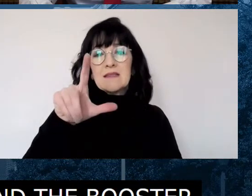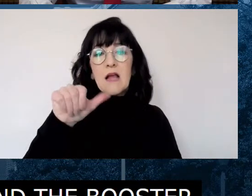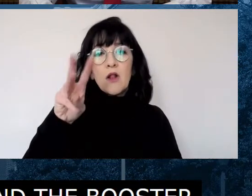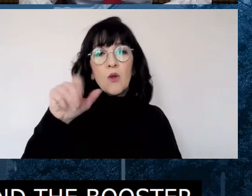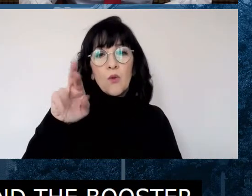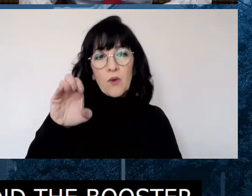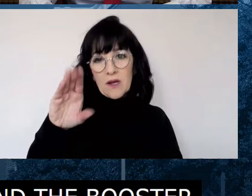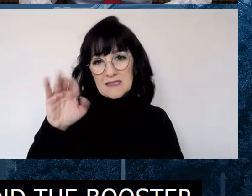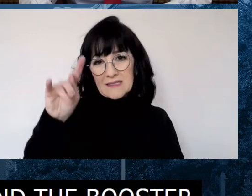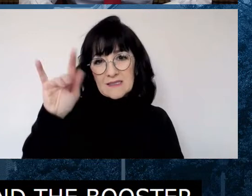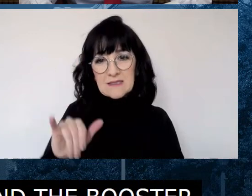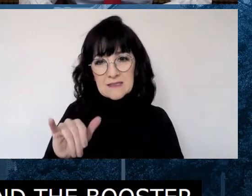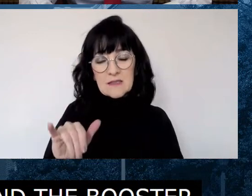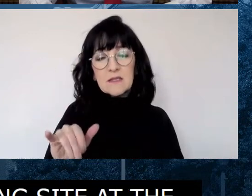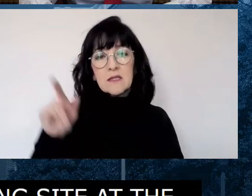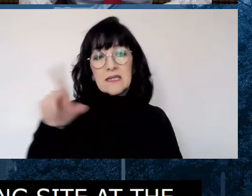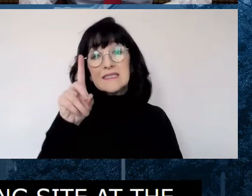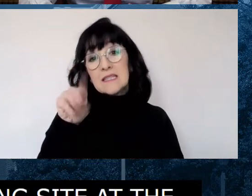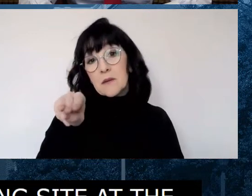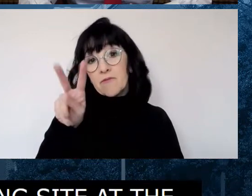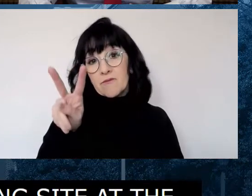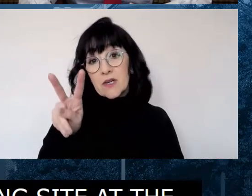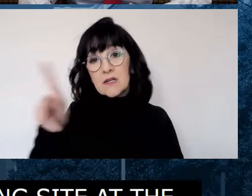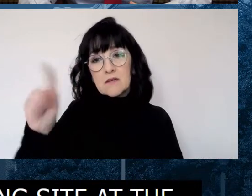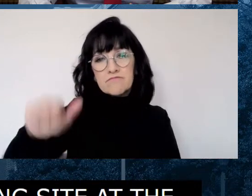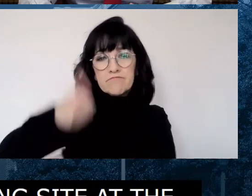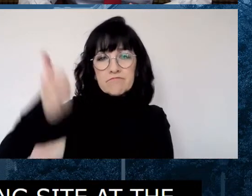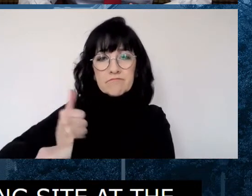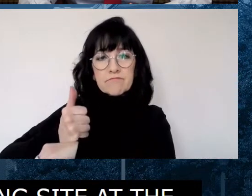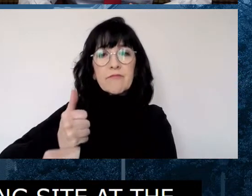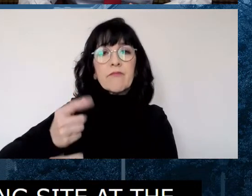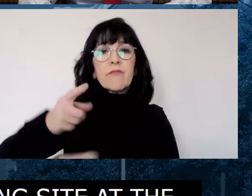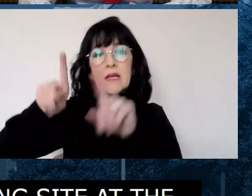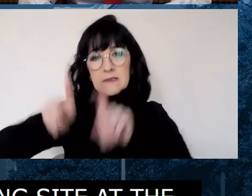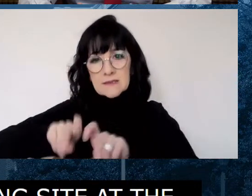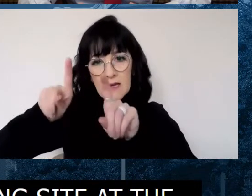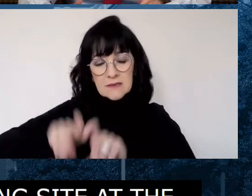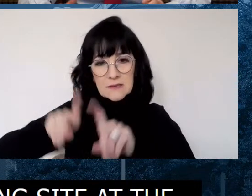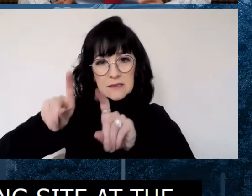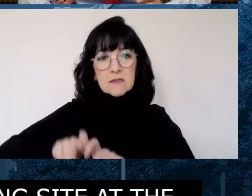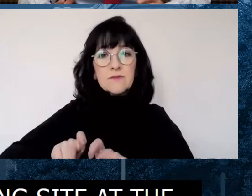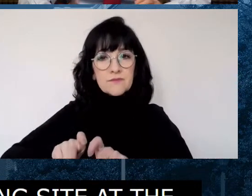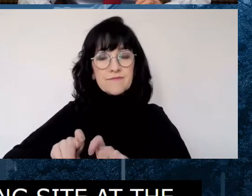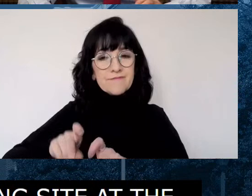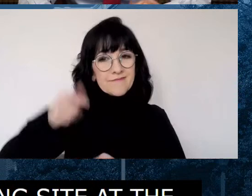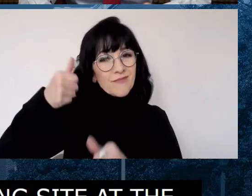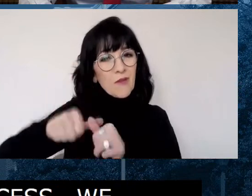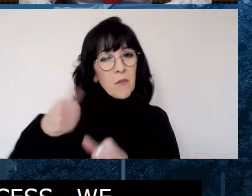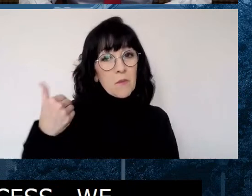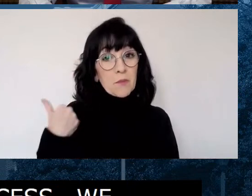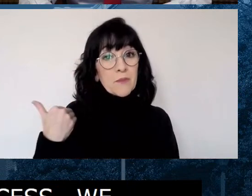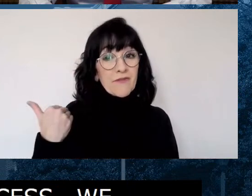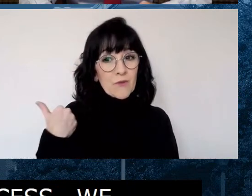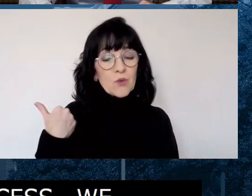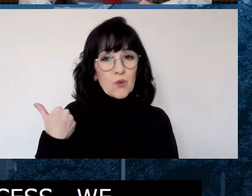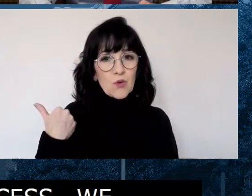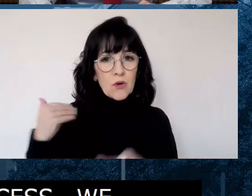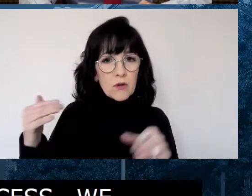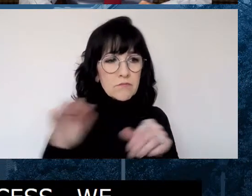nearly 2,500 individuals at a time where testing was scarce because we were testing